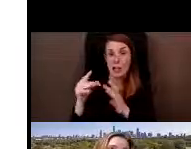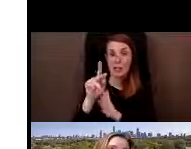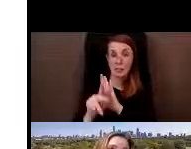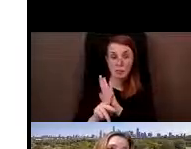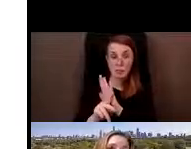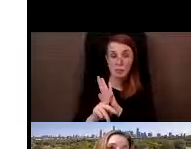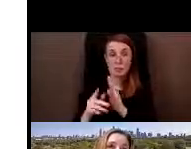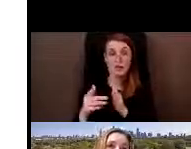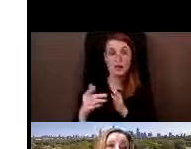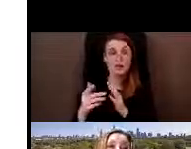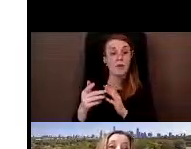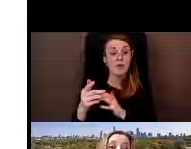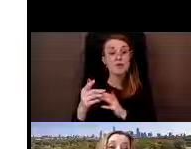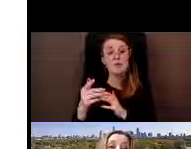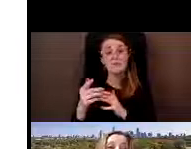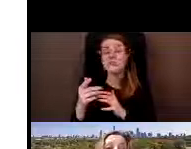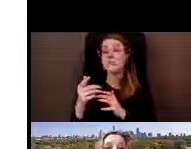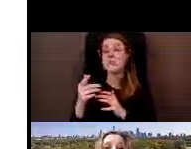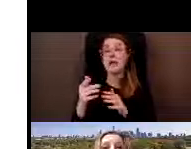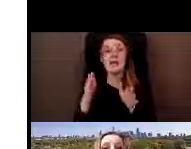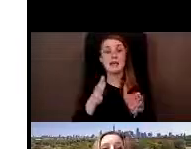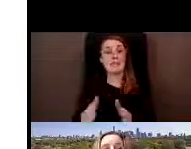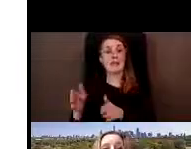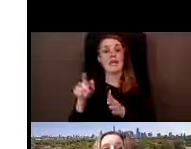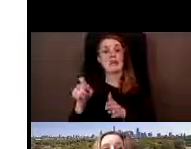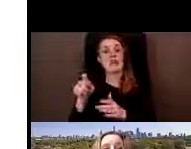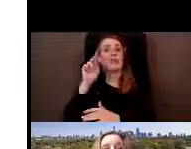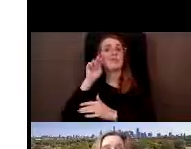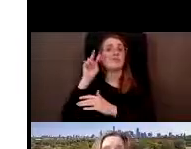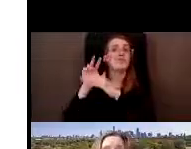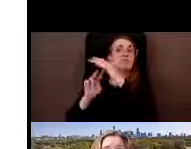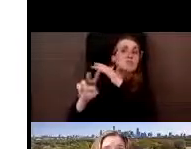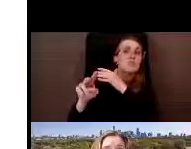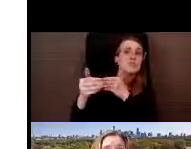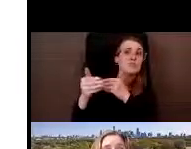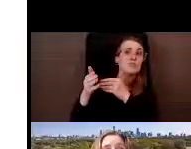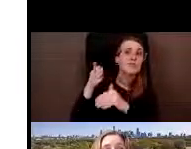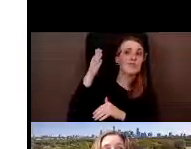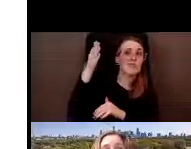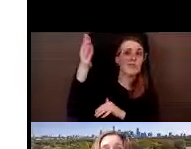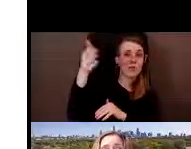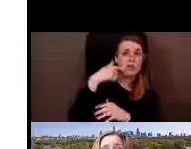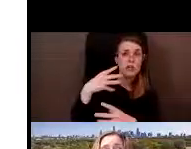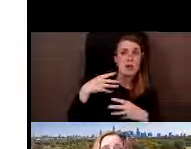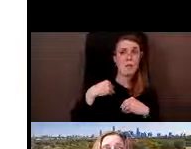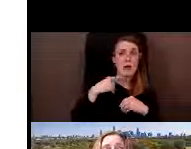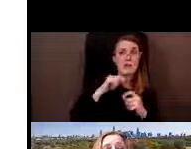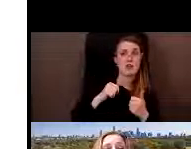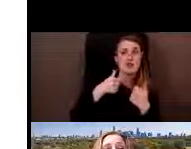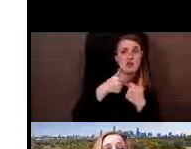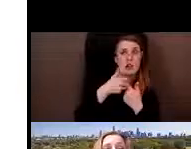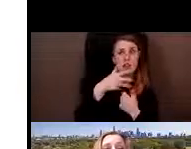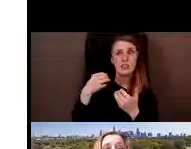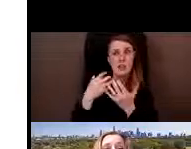stewardship, meaning the plan should be forward-looking and should both embrace challenges and opportunities for future generations to